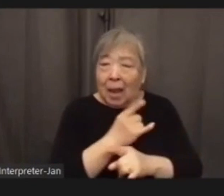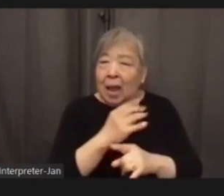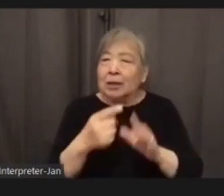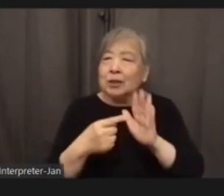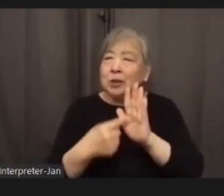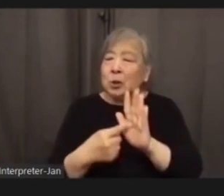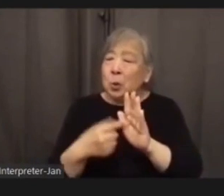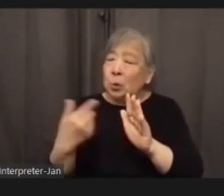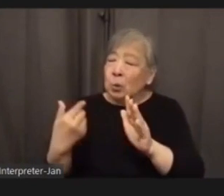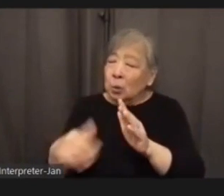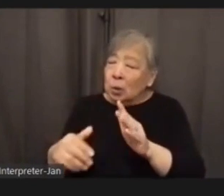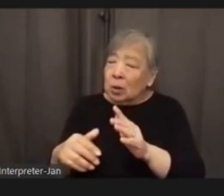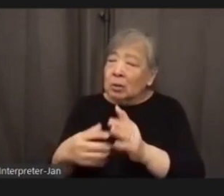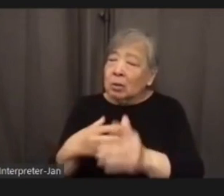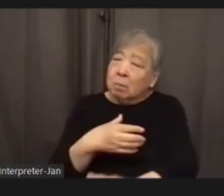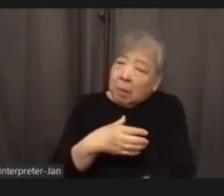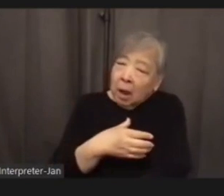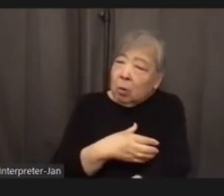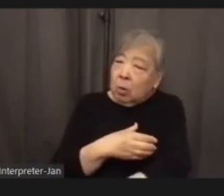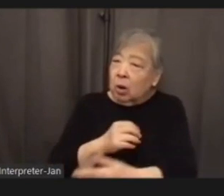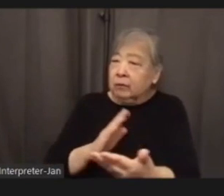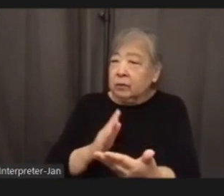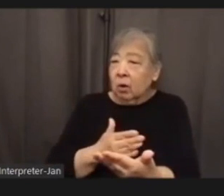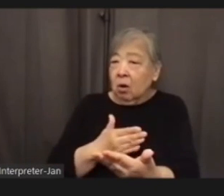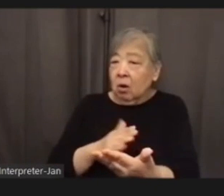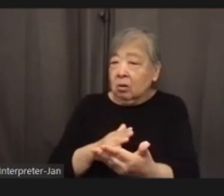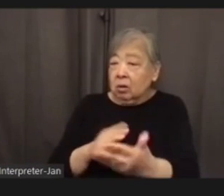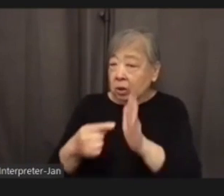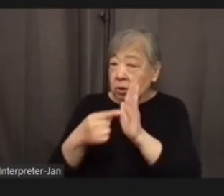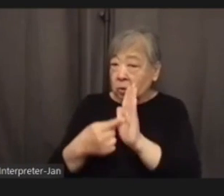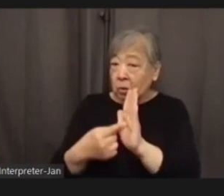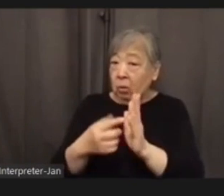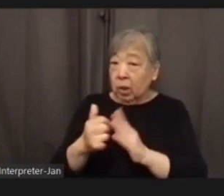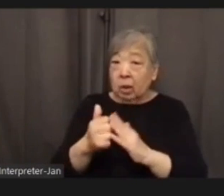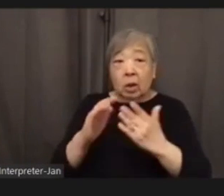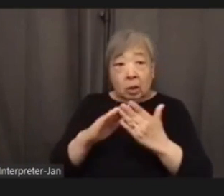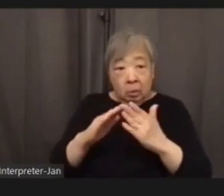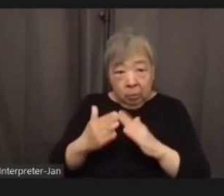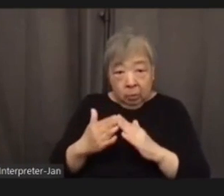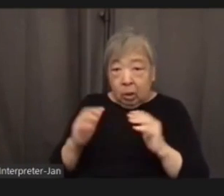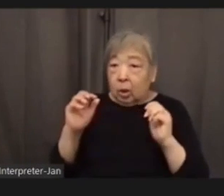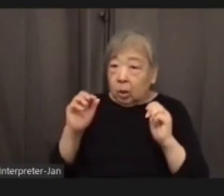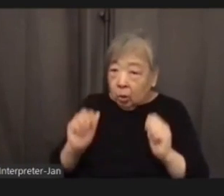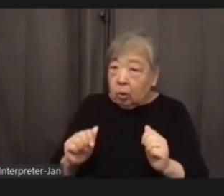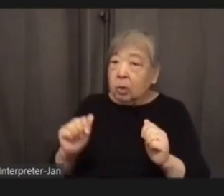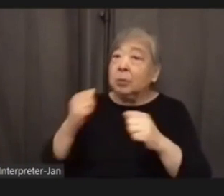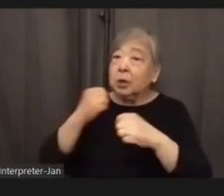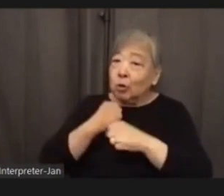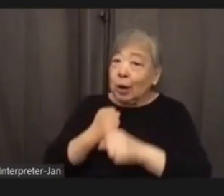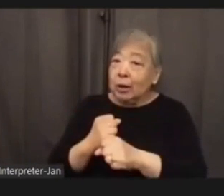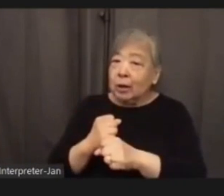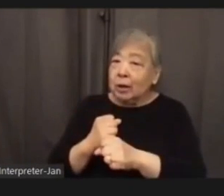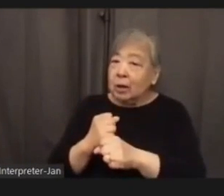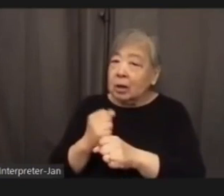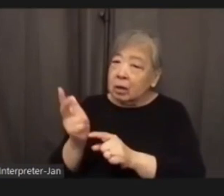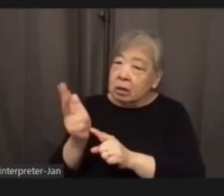of song. It really showed that that community could be created in